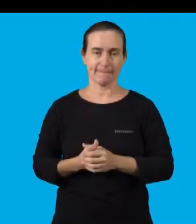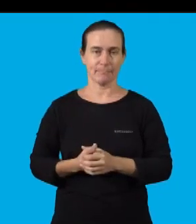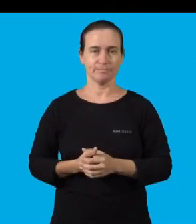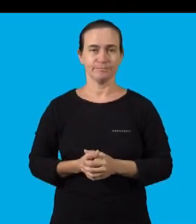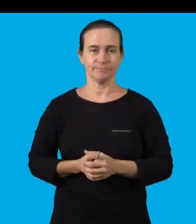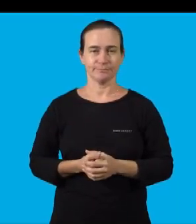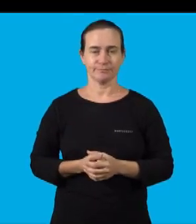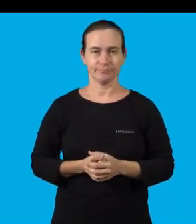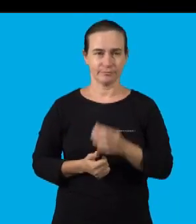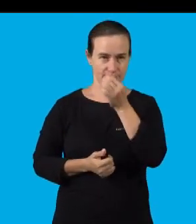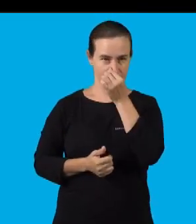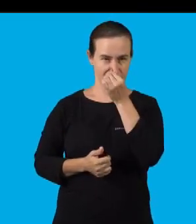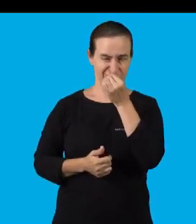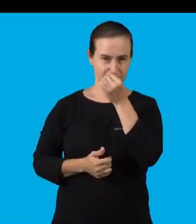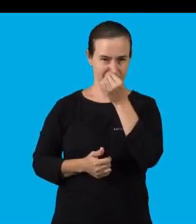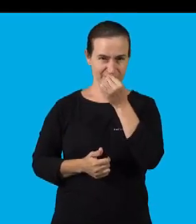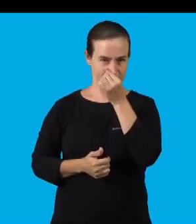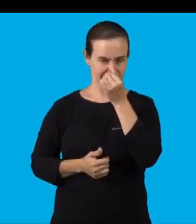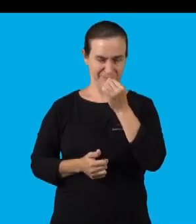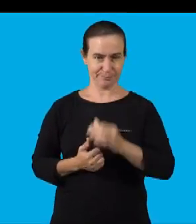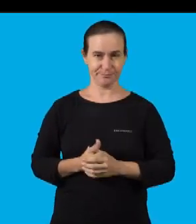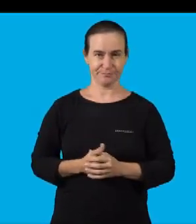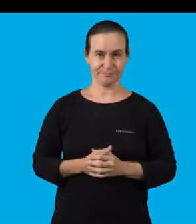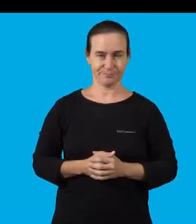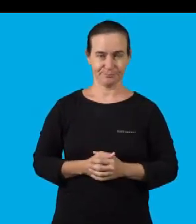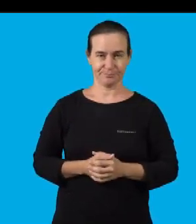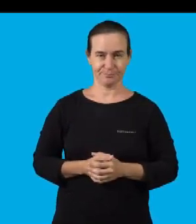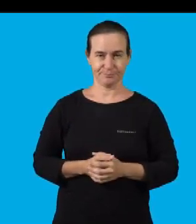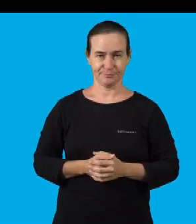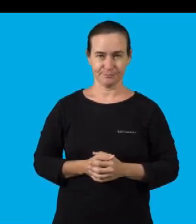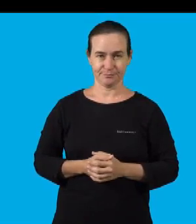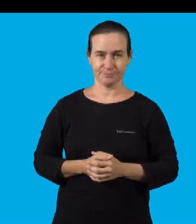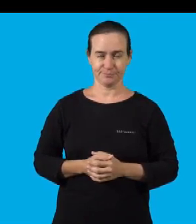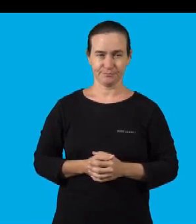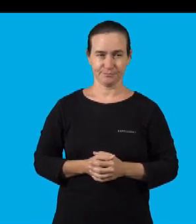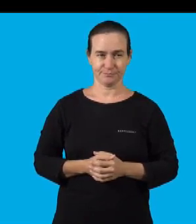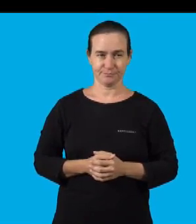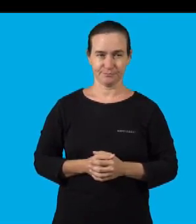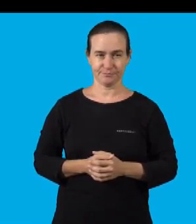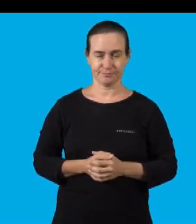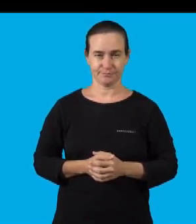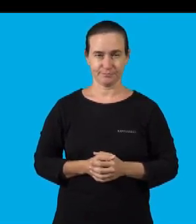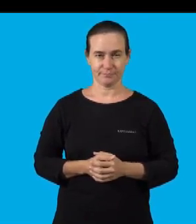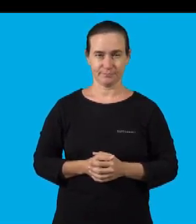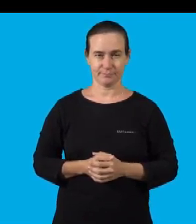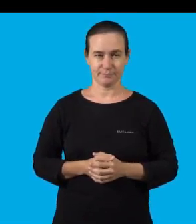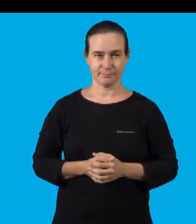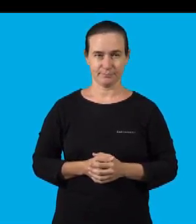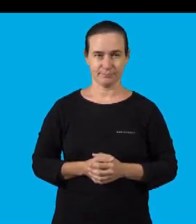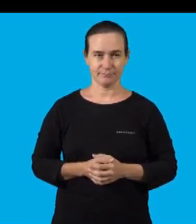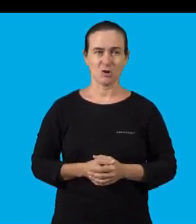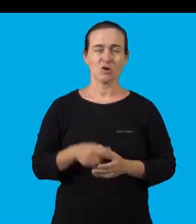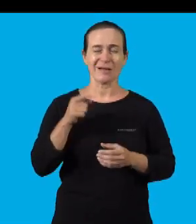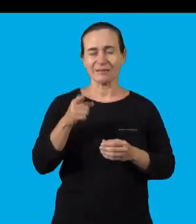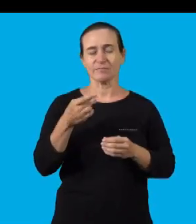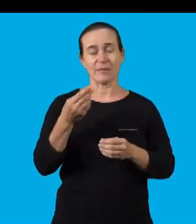need to make sure that we do not use what we have been given here. So let's now use what we were